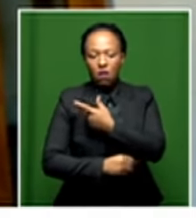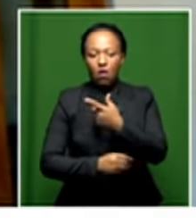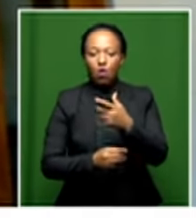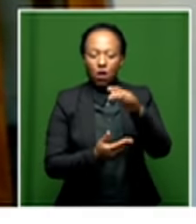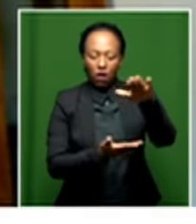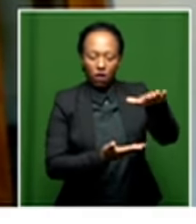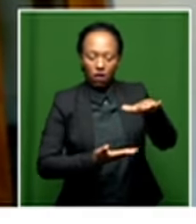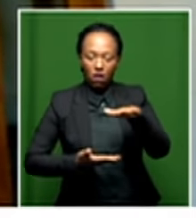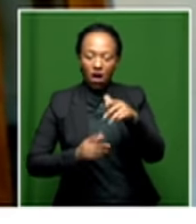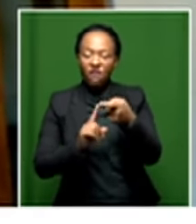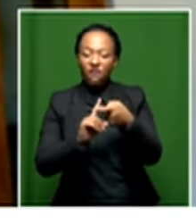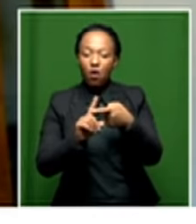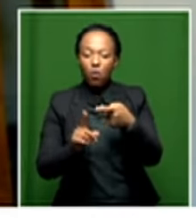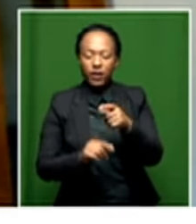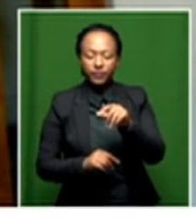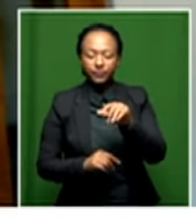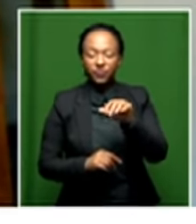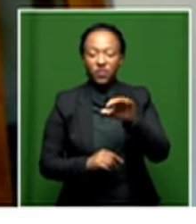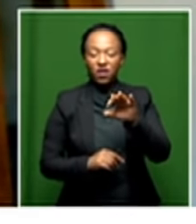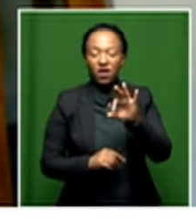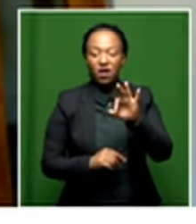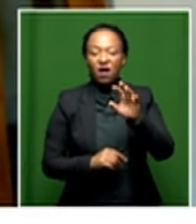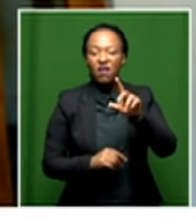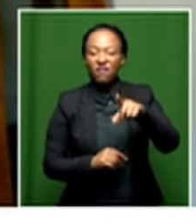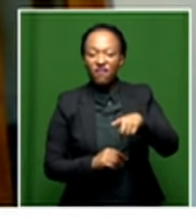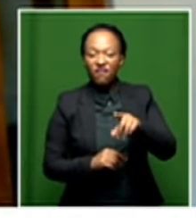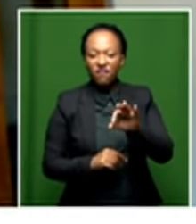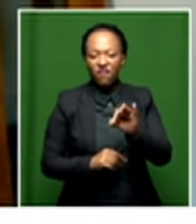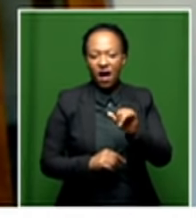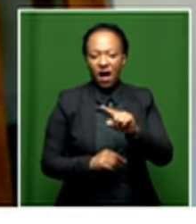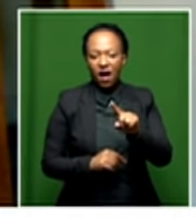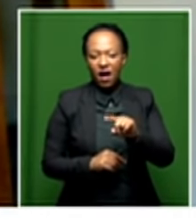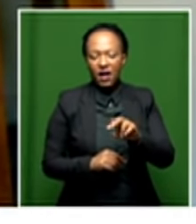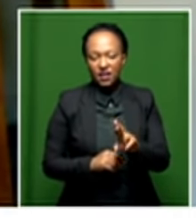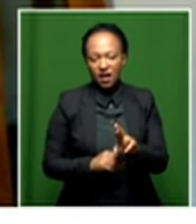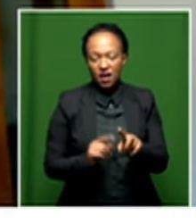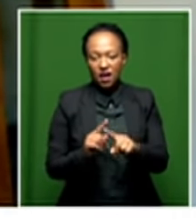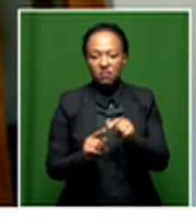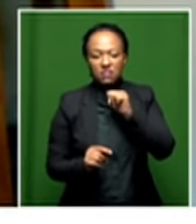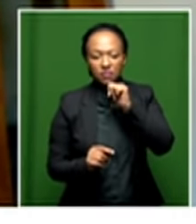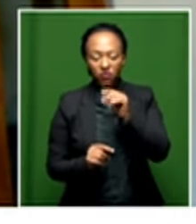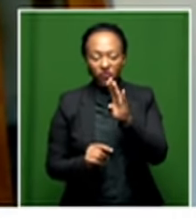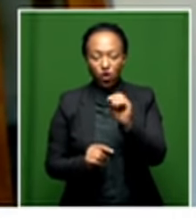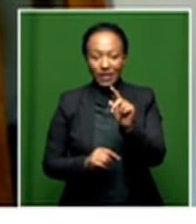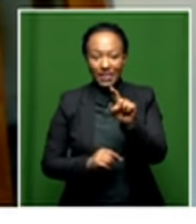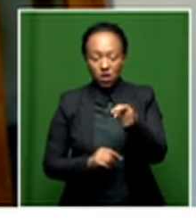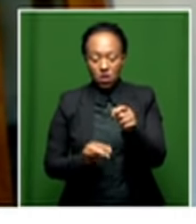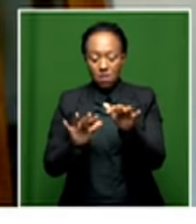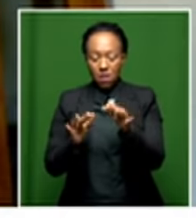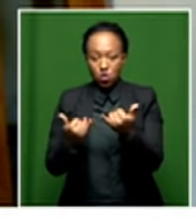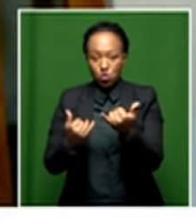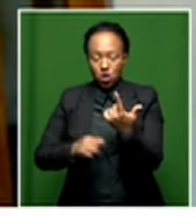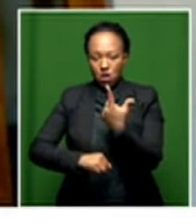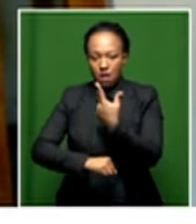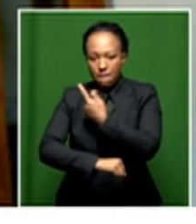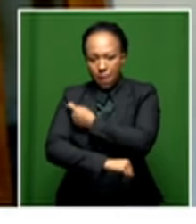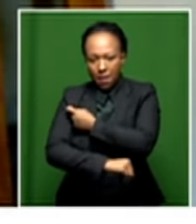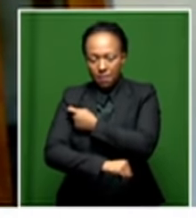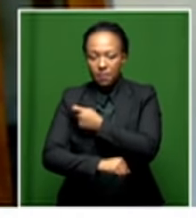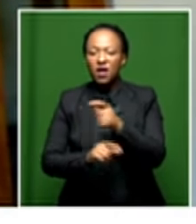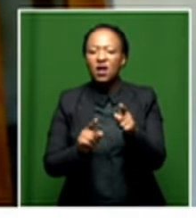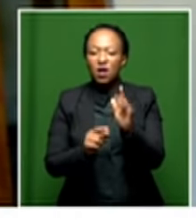country. But it is a problem. So even if we have 40,000 people today to be vaccinated, we are going to run out